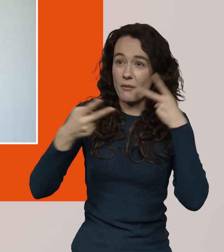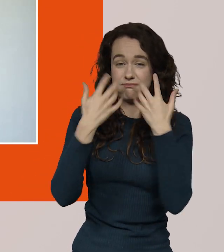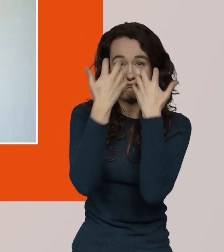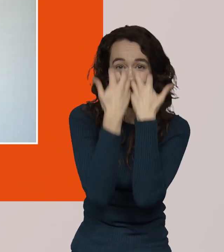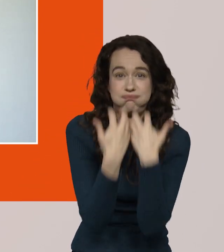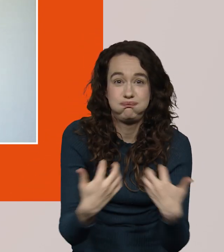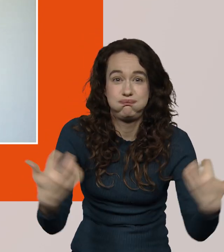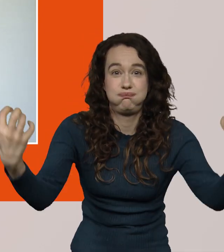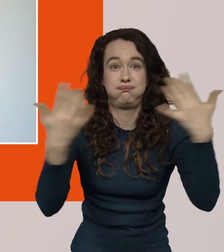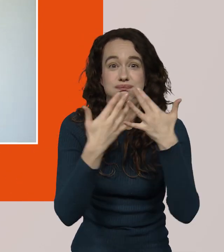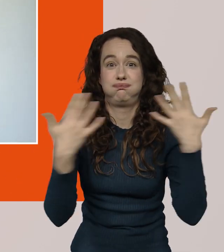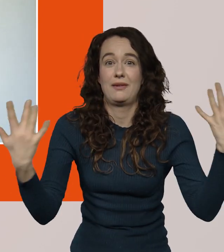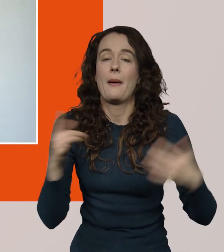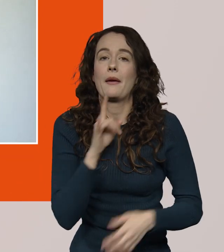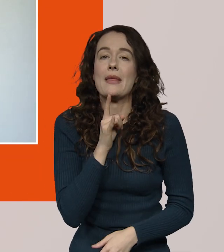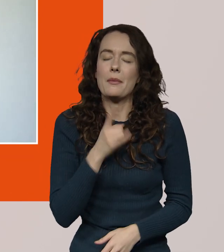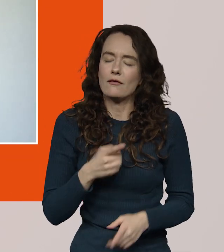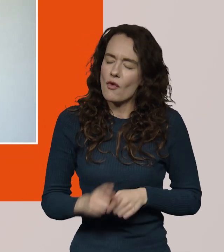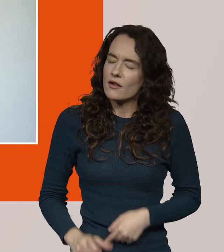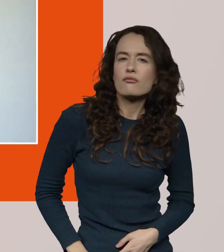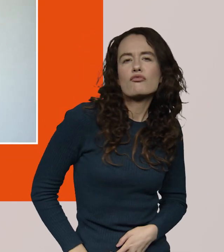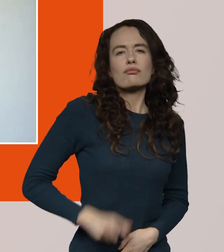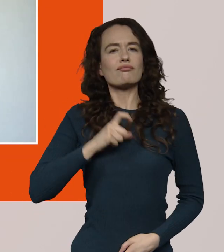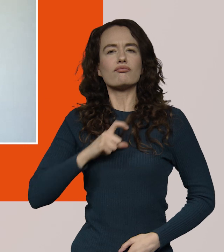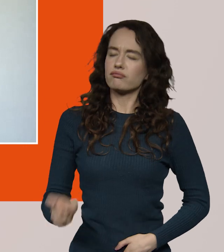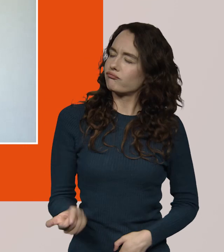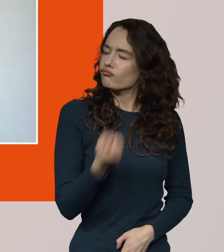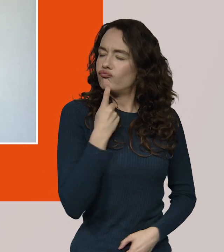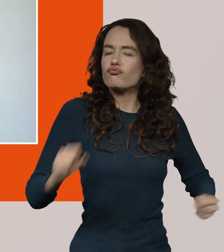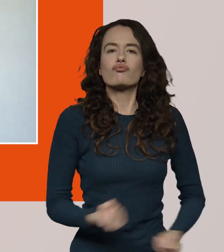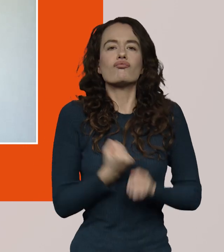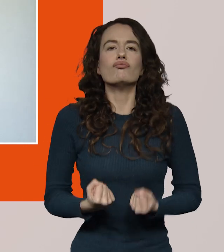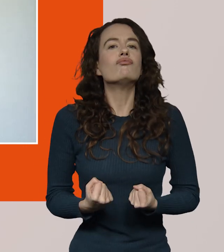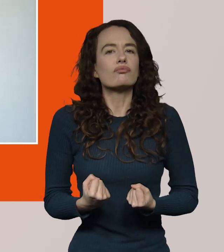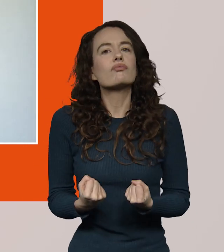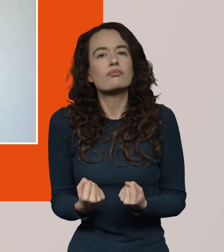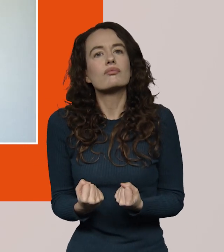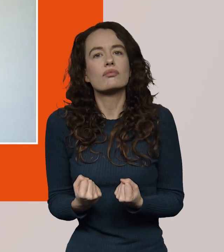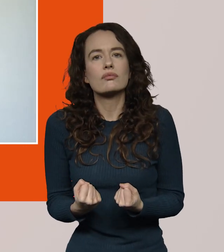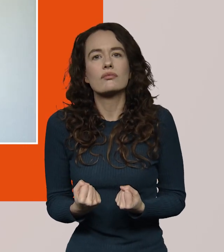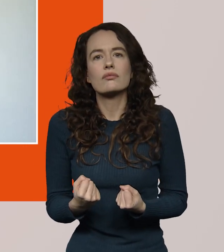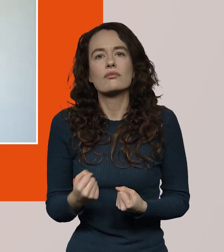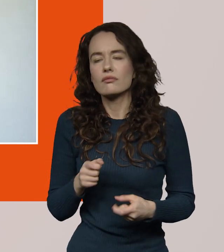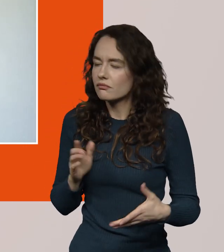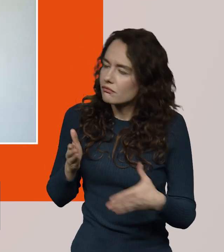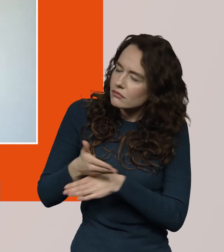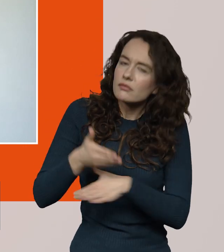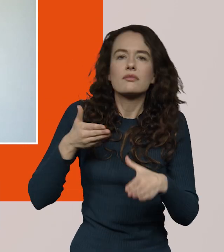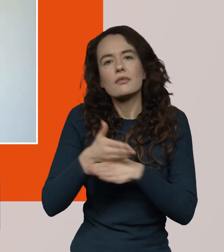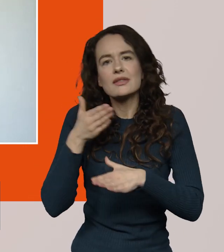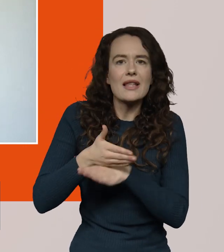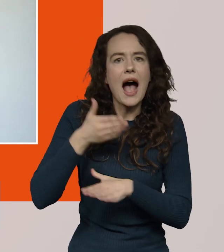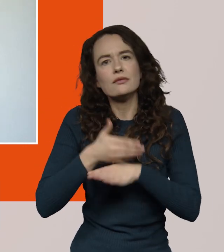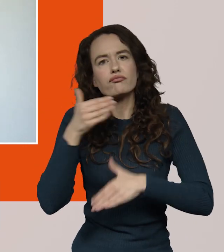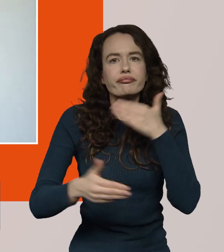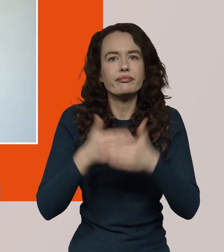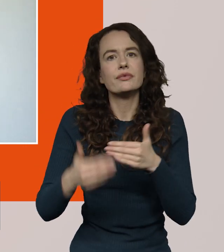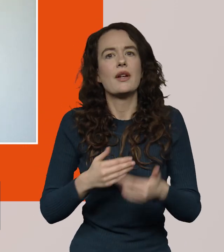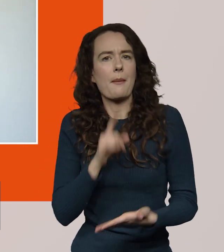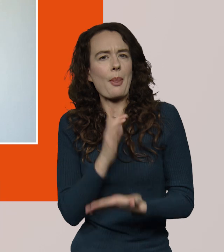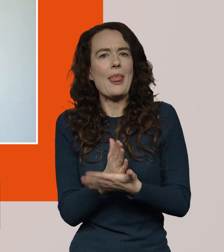Mine has actual legs. It's like it starts like a bodybuilder, and then it's got these thin legs.